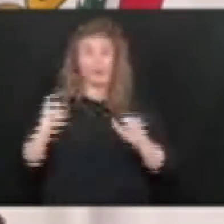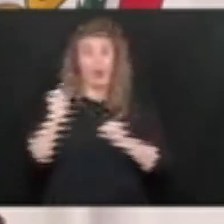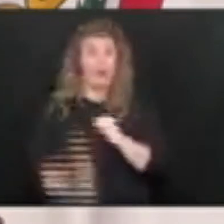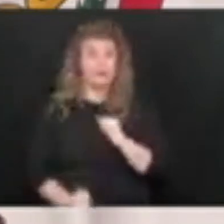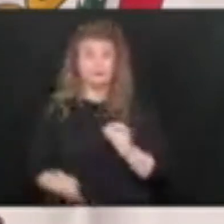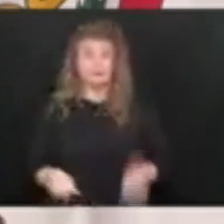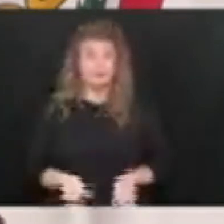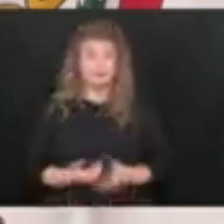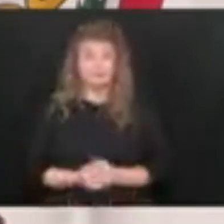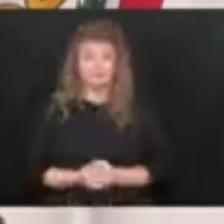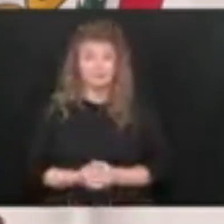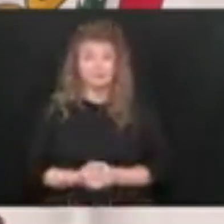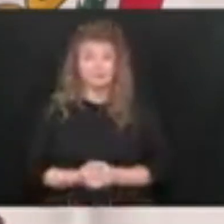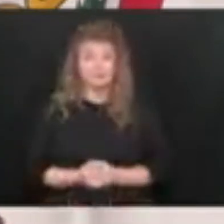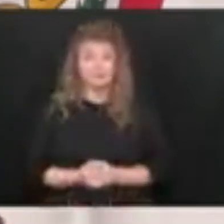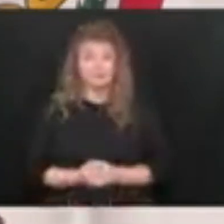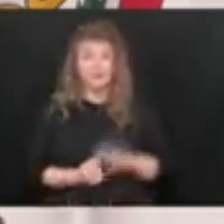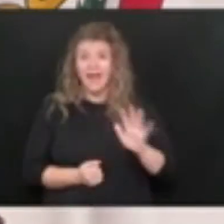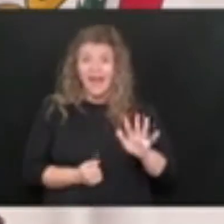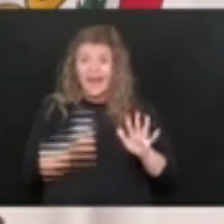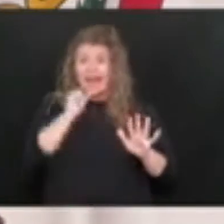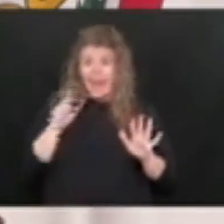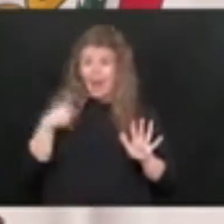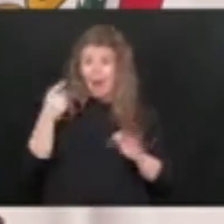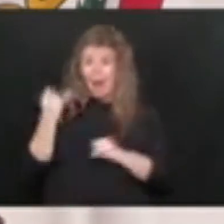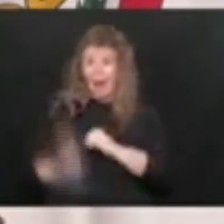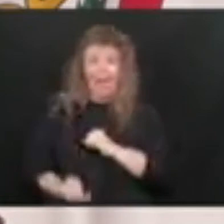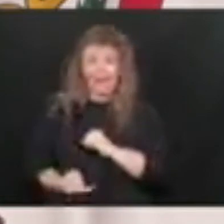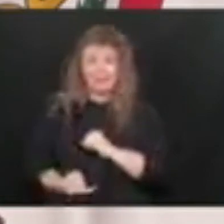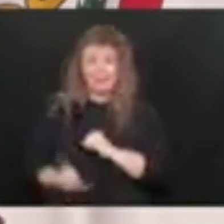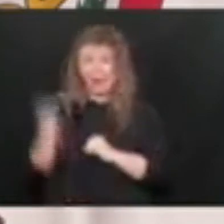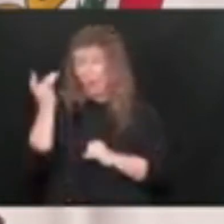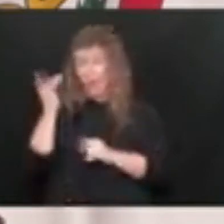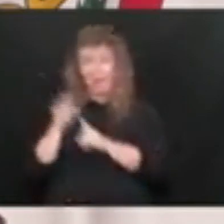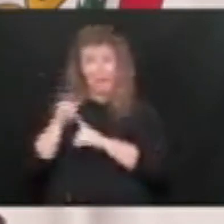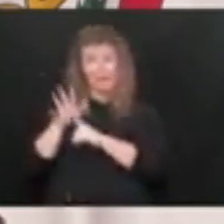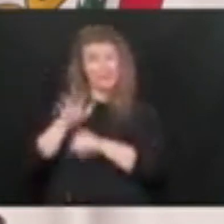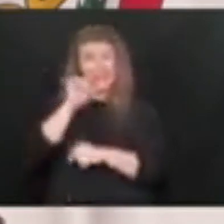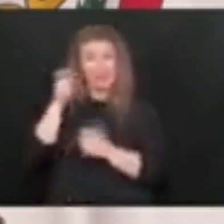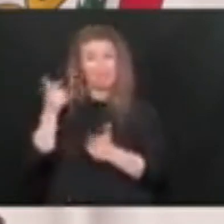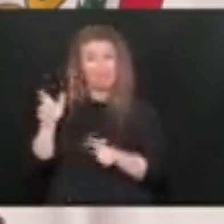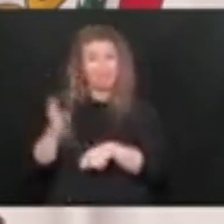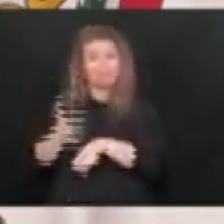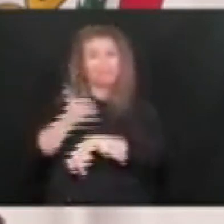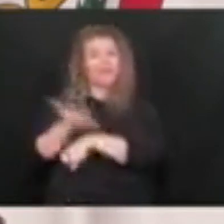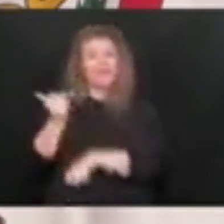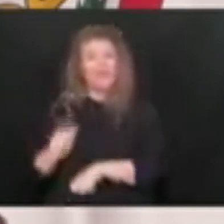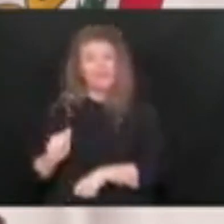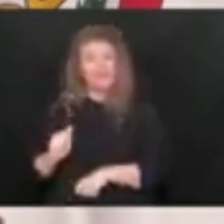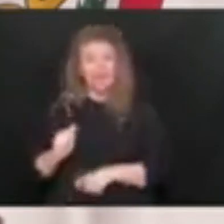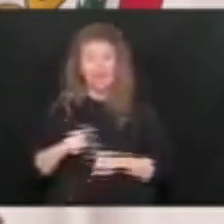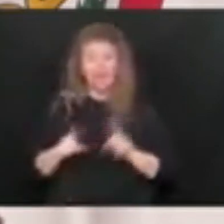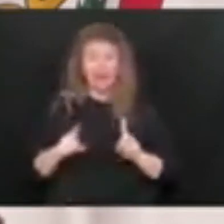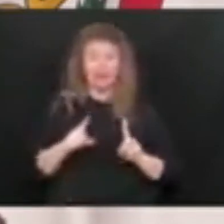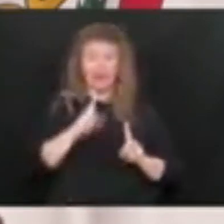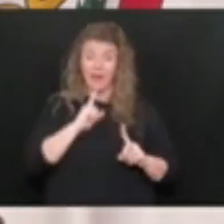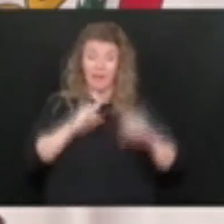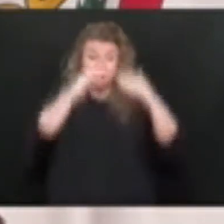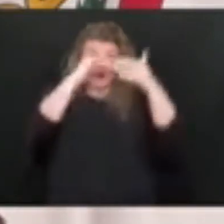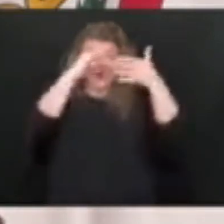Dead last. And not only dead last because of population growth, but significantly dead